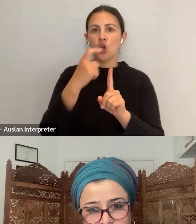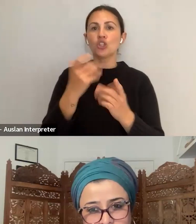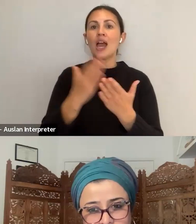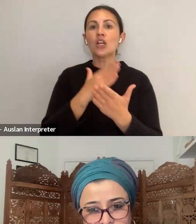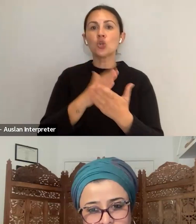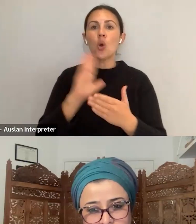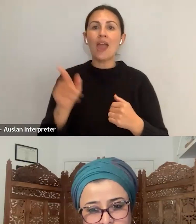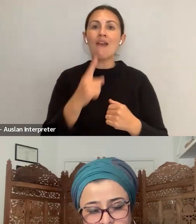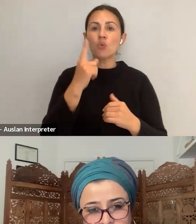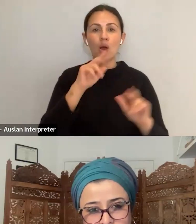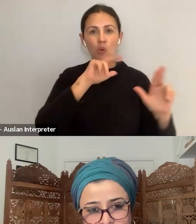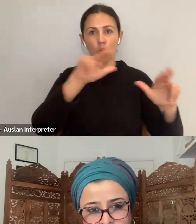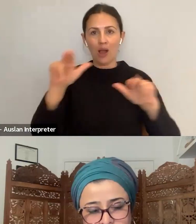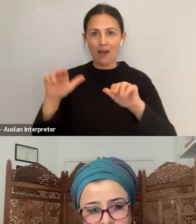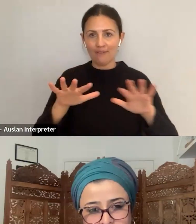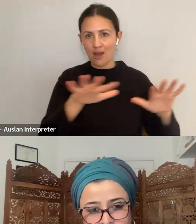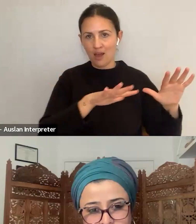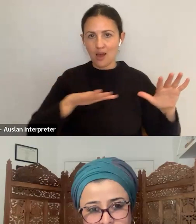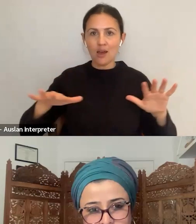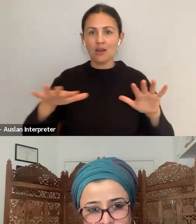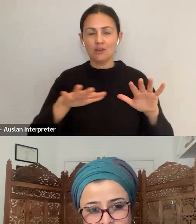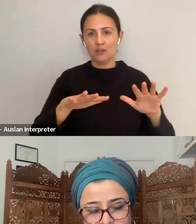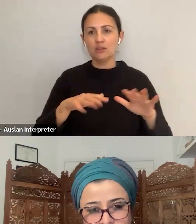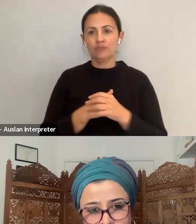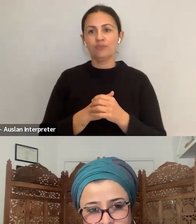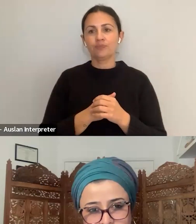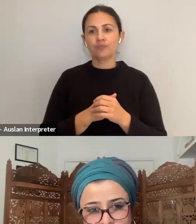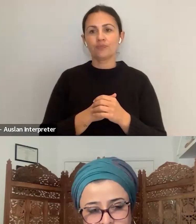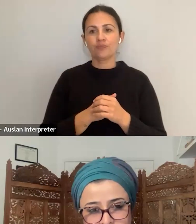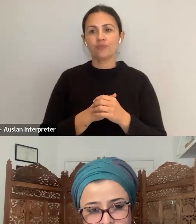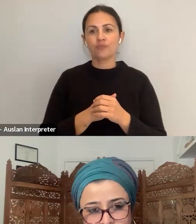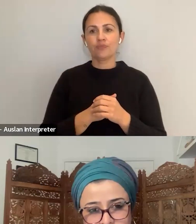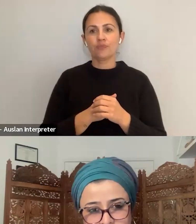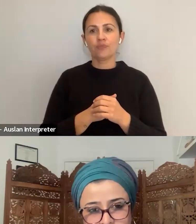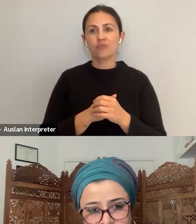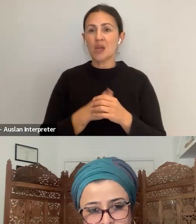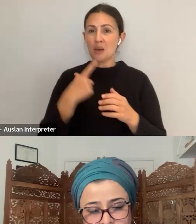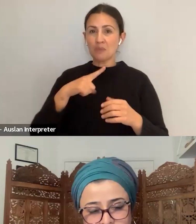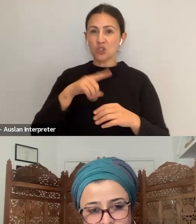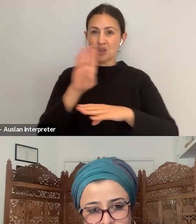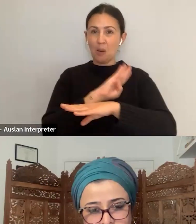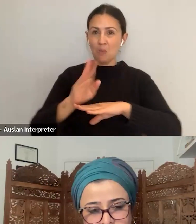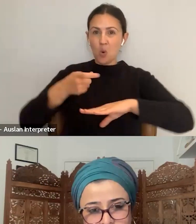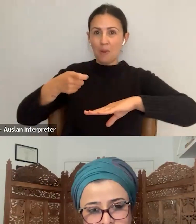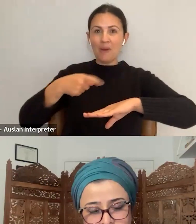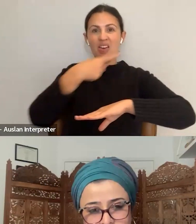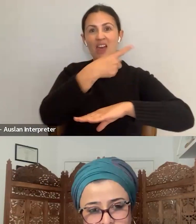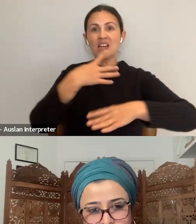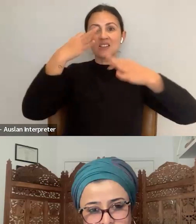to do that, you need to, like I said, need to understand the implications of this work for your policies, for your processes.